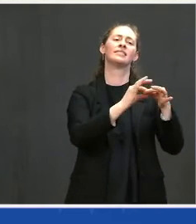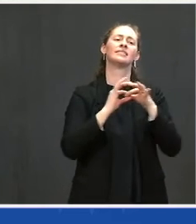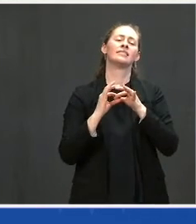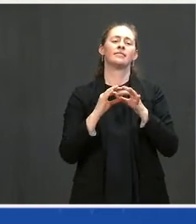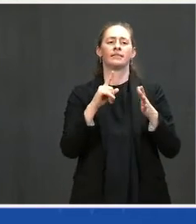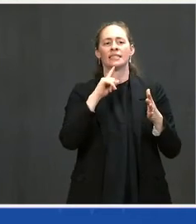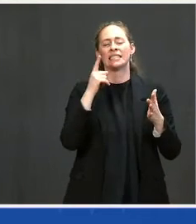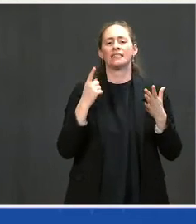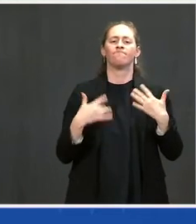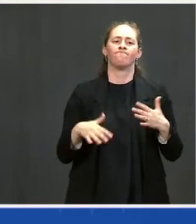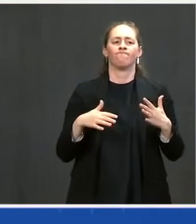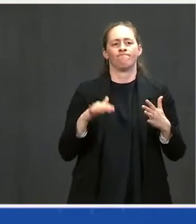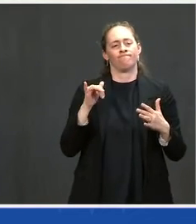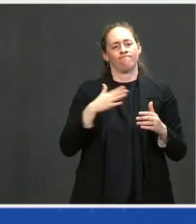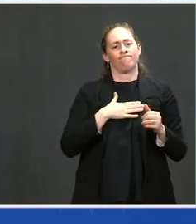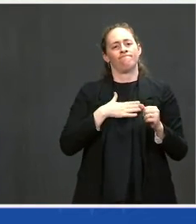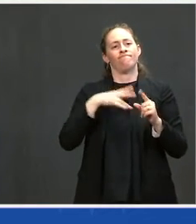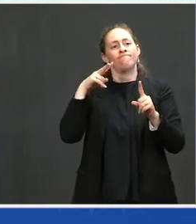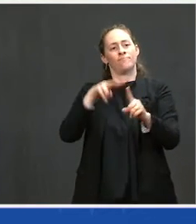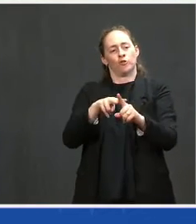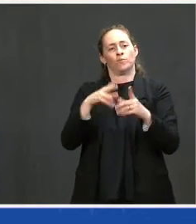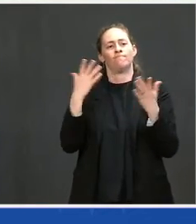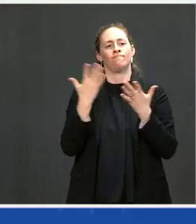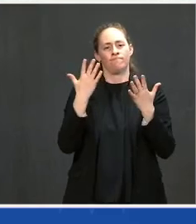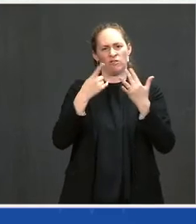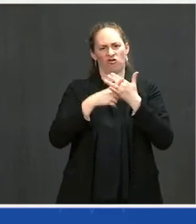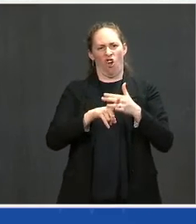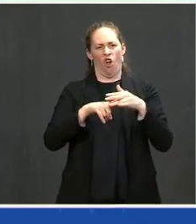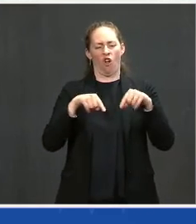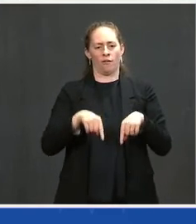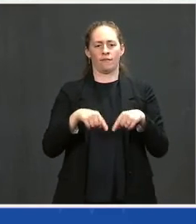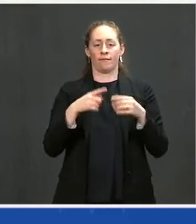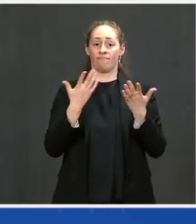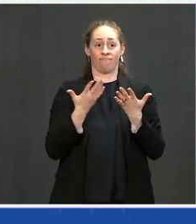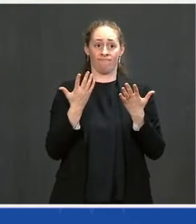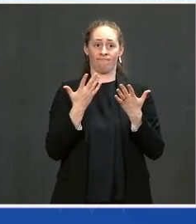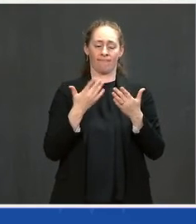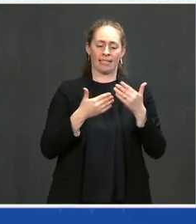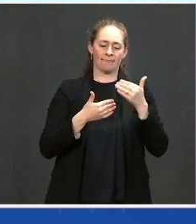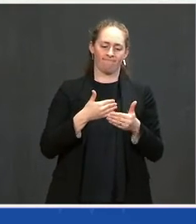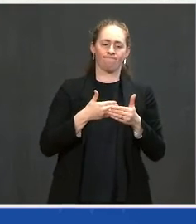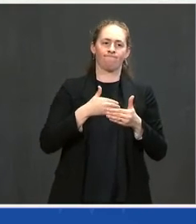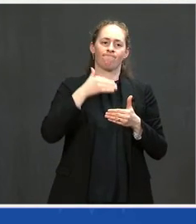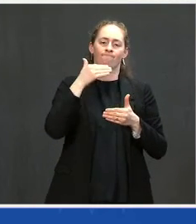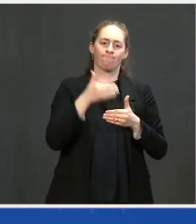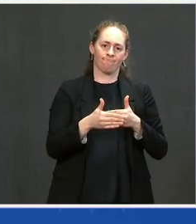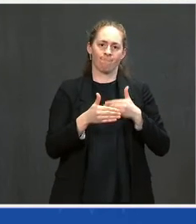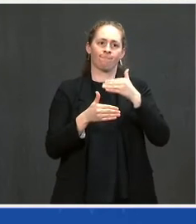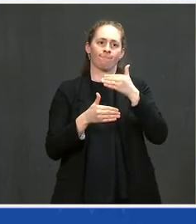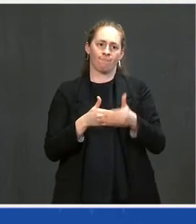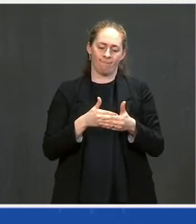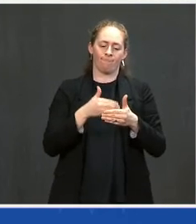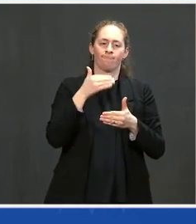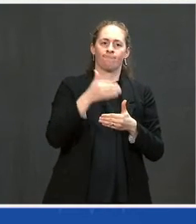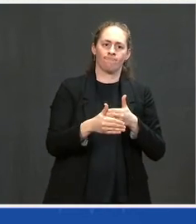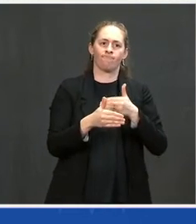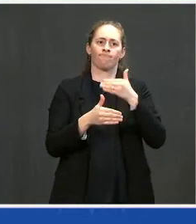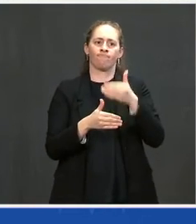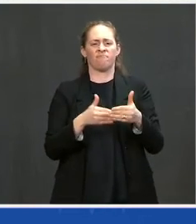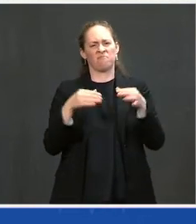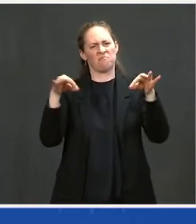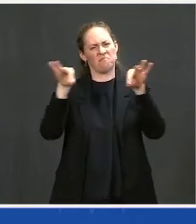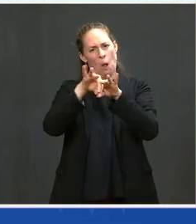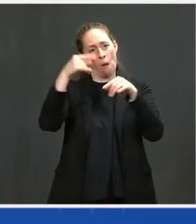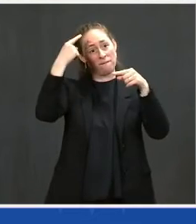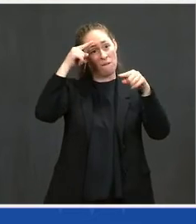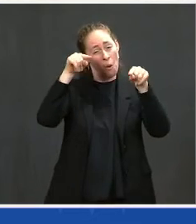know, getting out there, putting one foot in front of the other, and just trying to make things better for people. Just hard-working people. People get